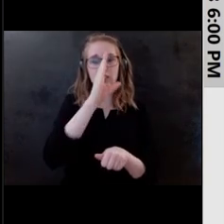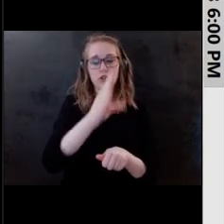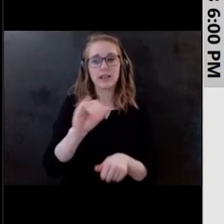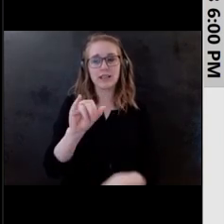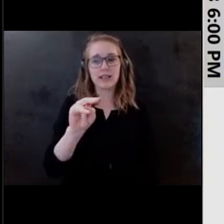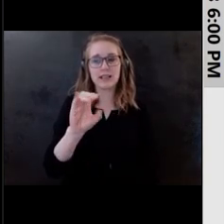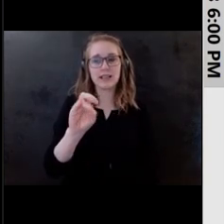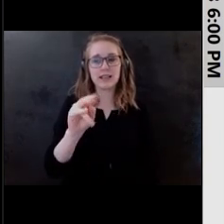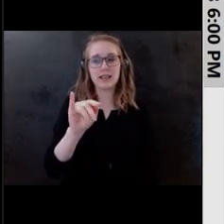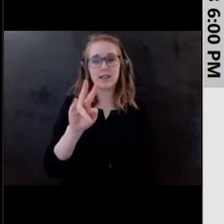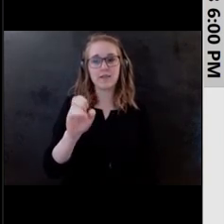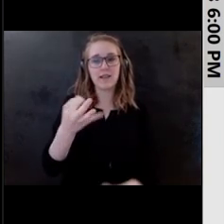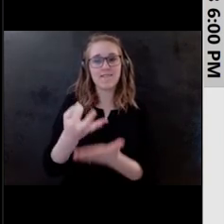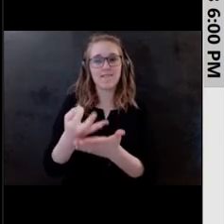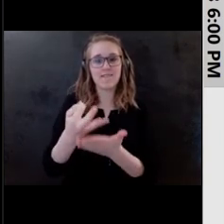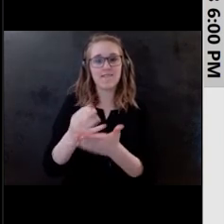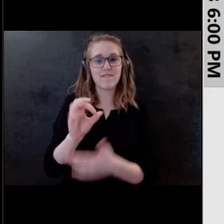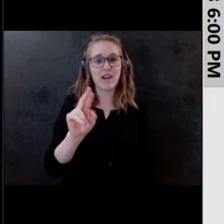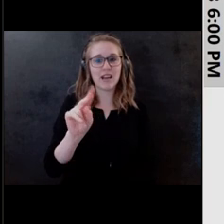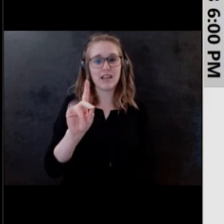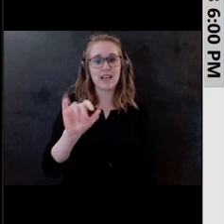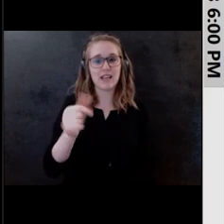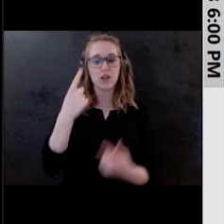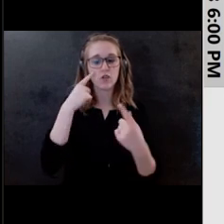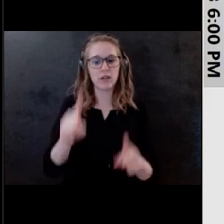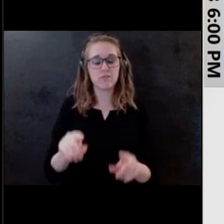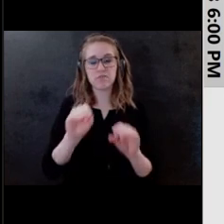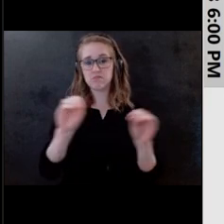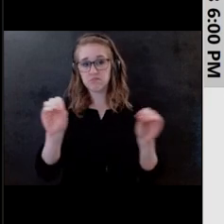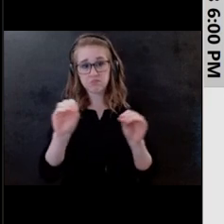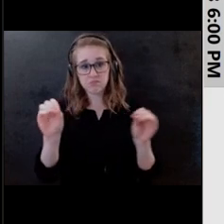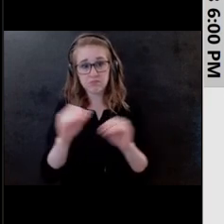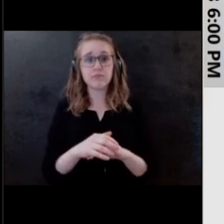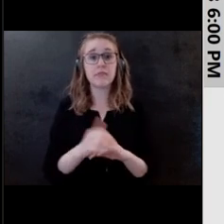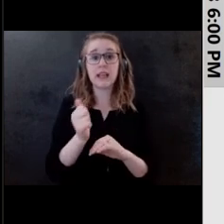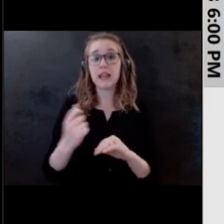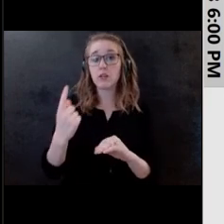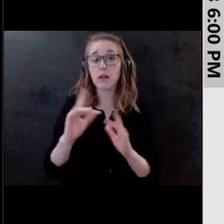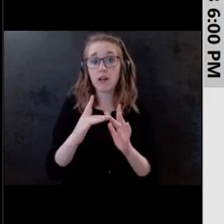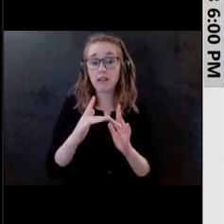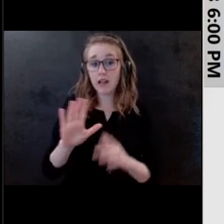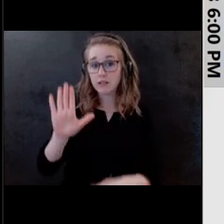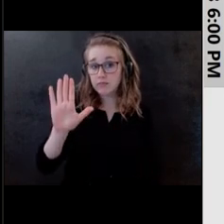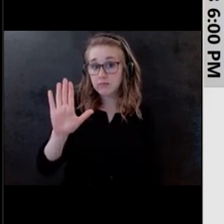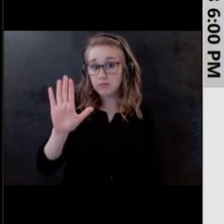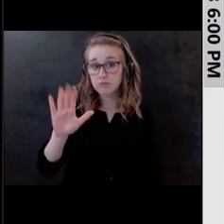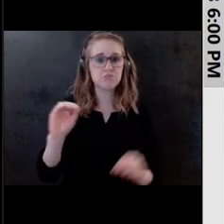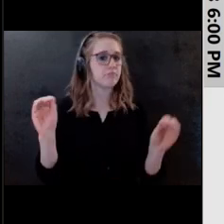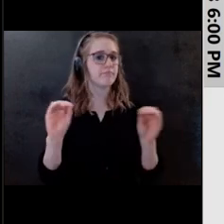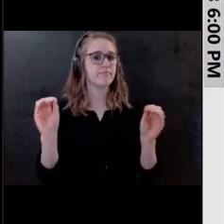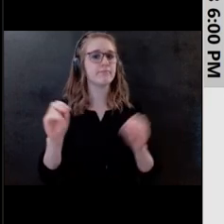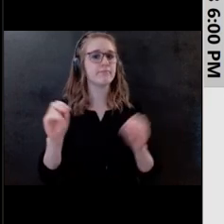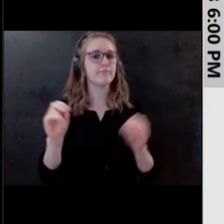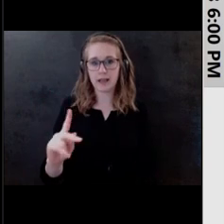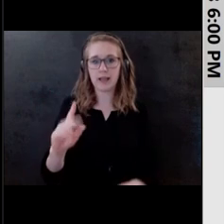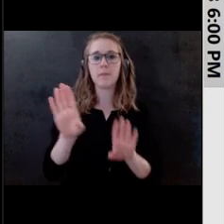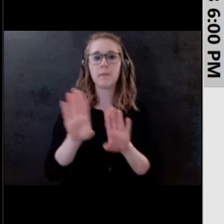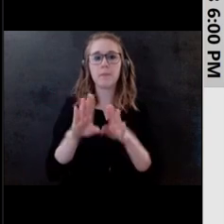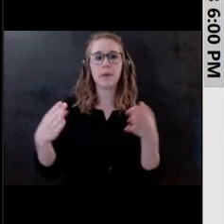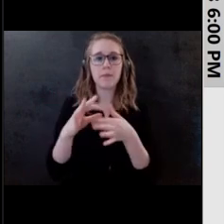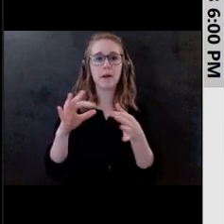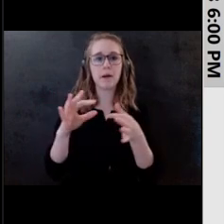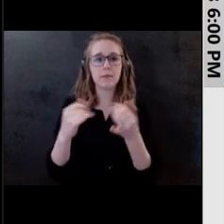Ocean. All right, seeing no one in the audience, is there anybody online, Ms. Karfman? No hands are raised. All right, public comments on this item are